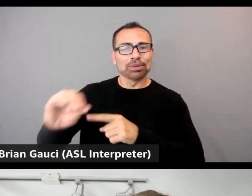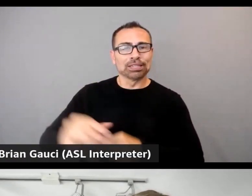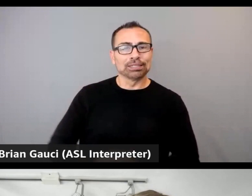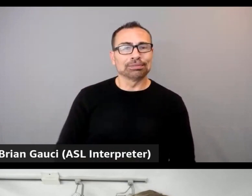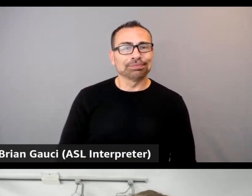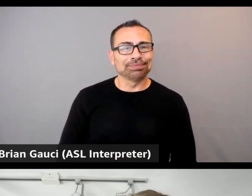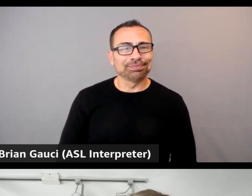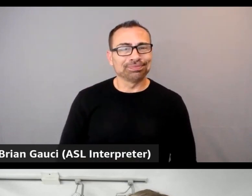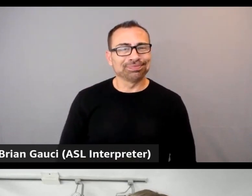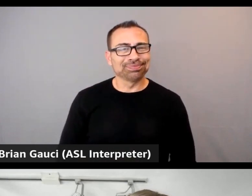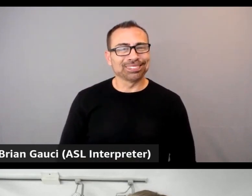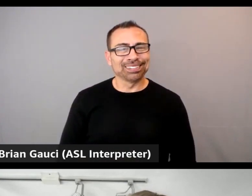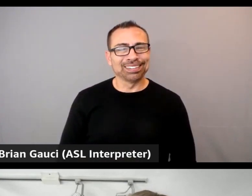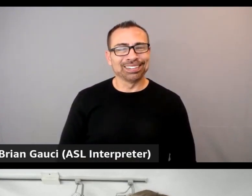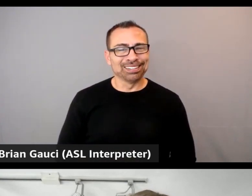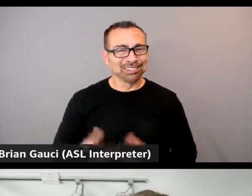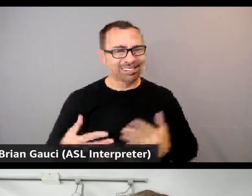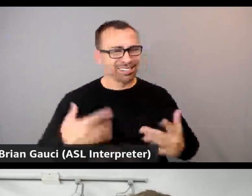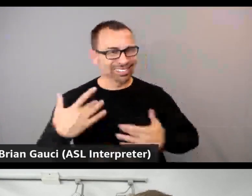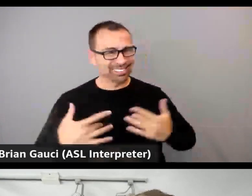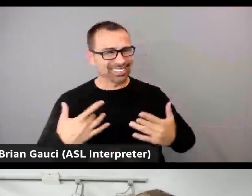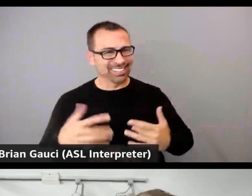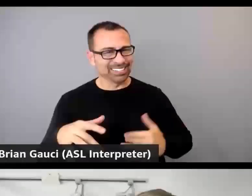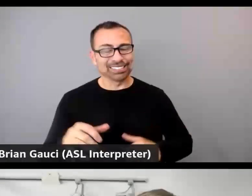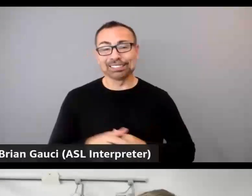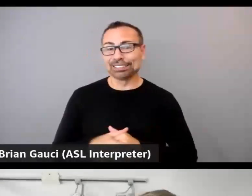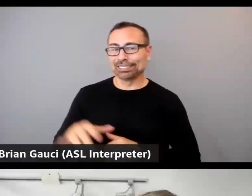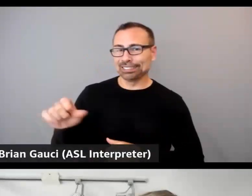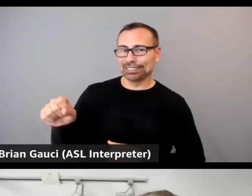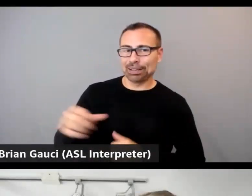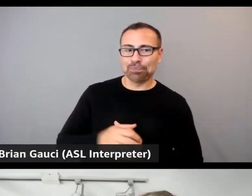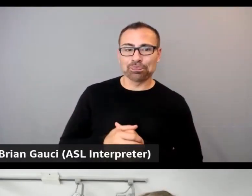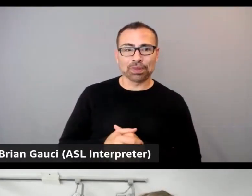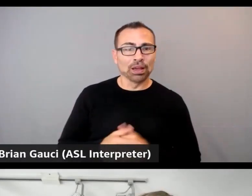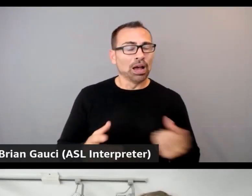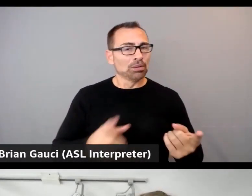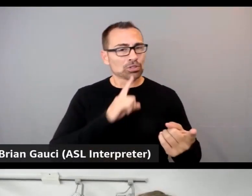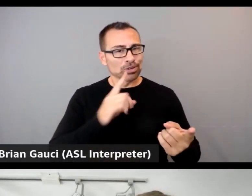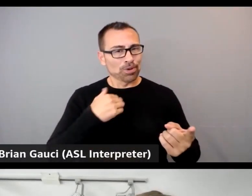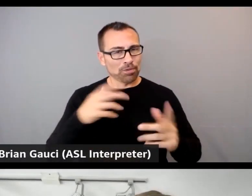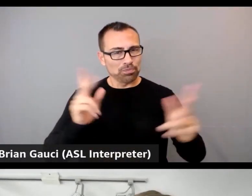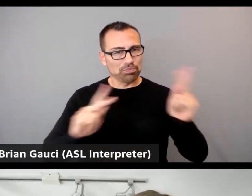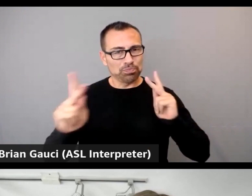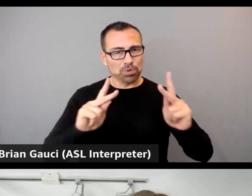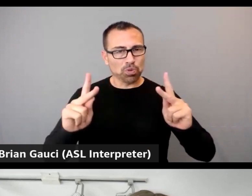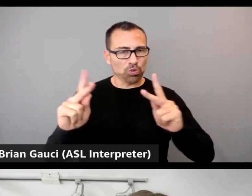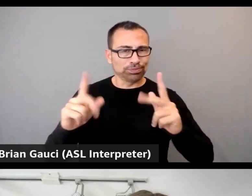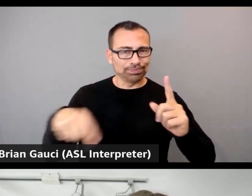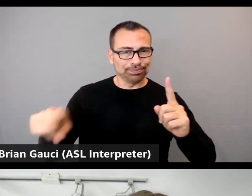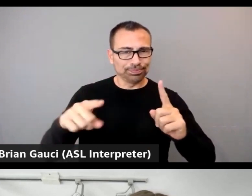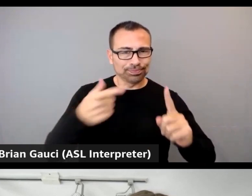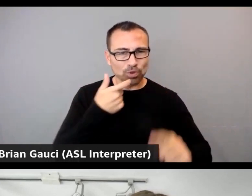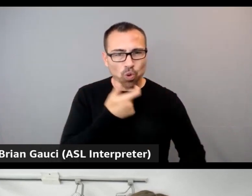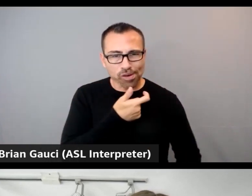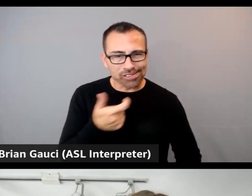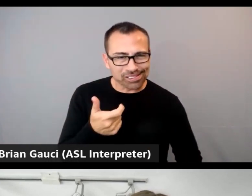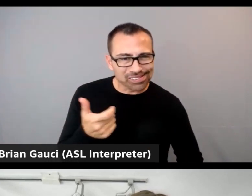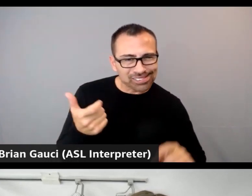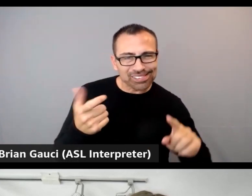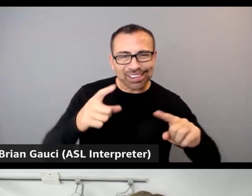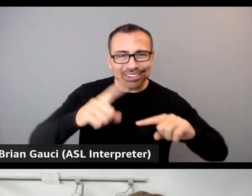Very exciting. Yeah. So I'm sure we've got people in the audience who are all